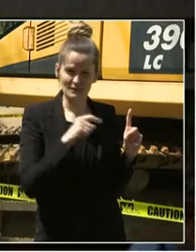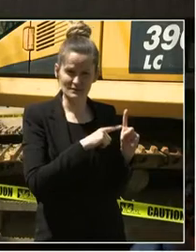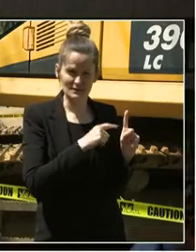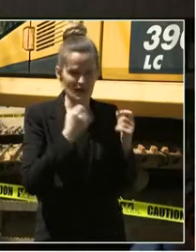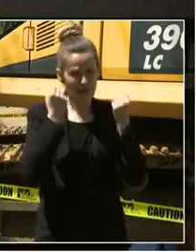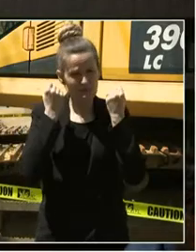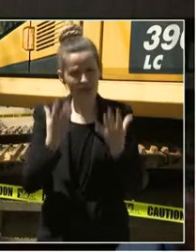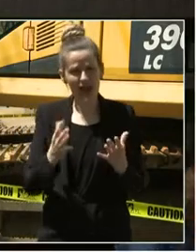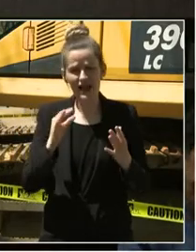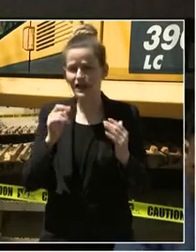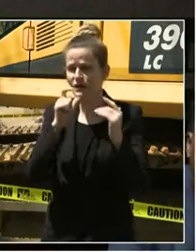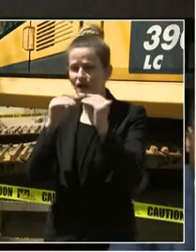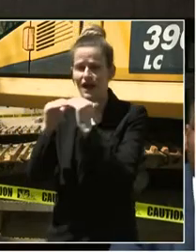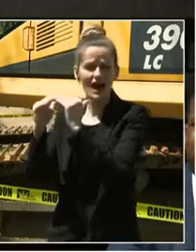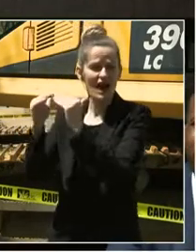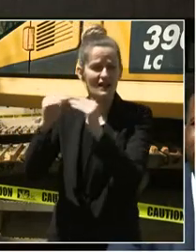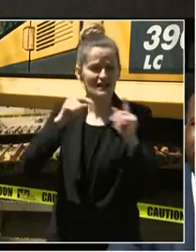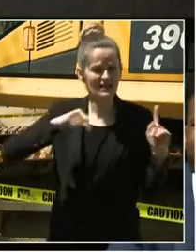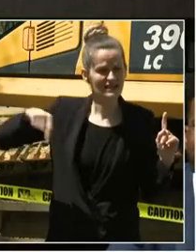and